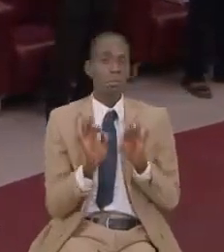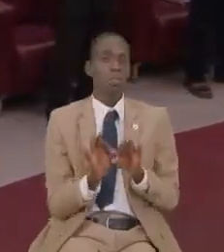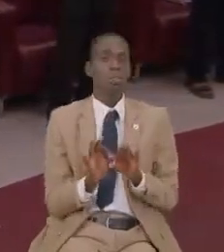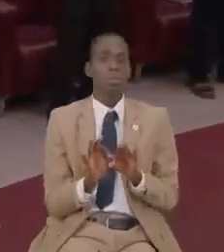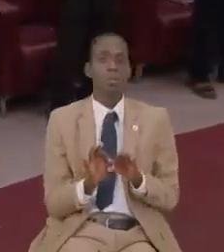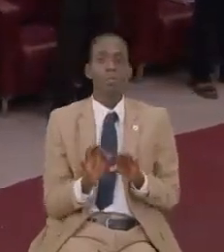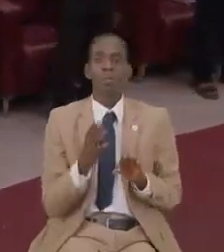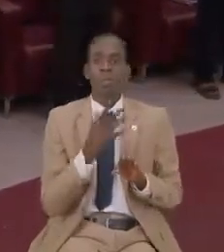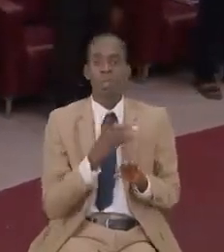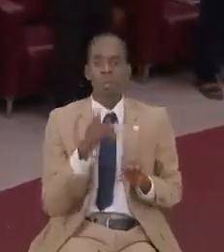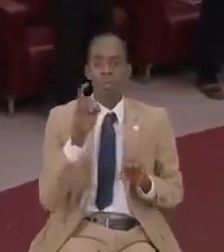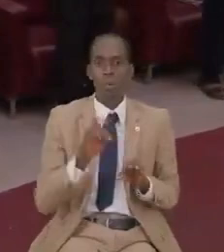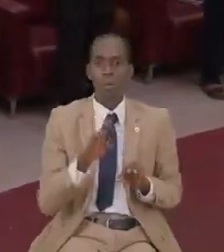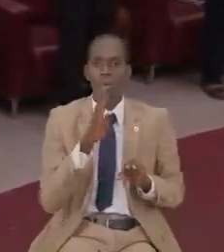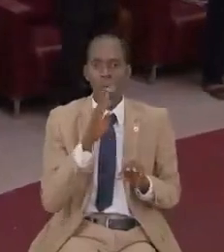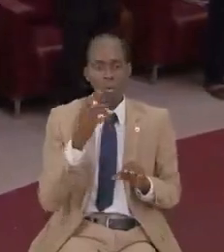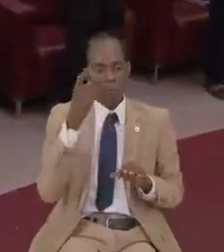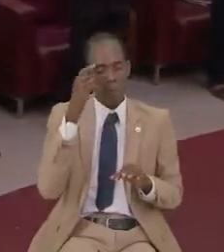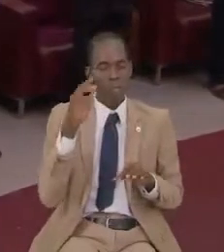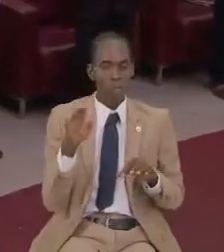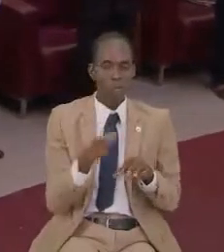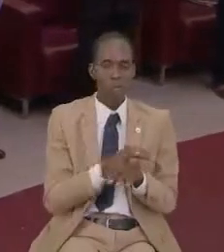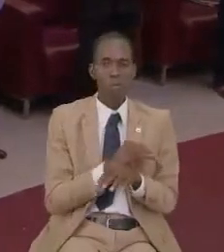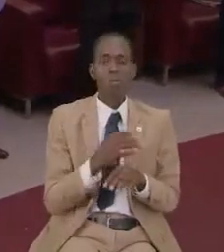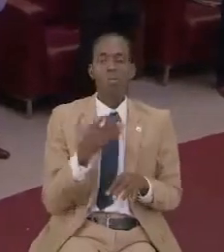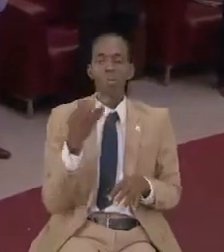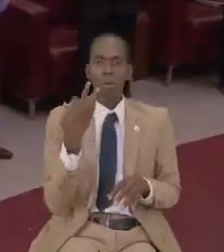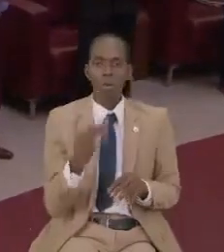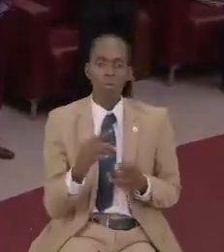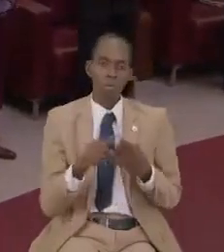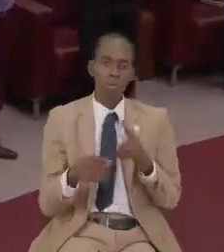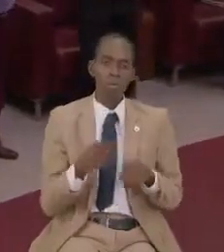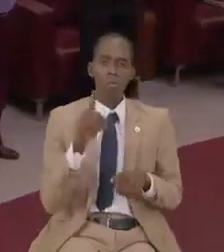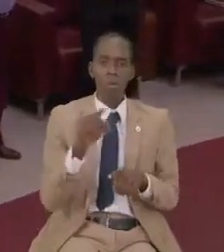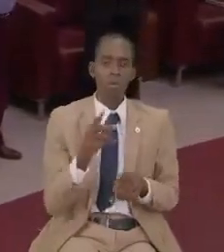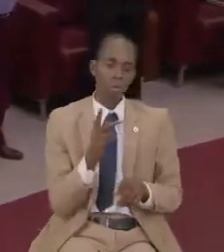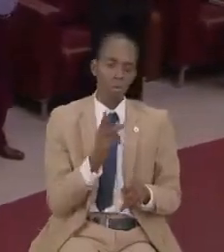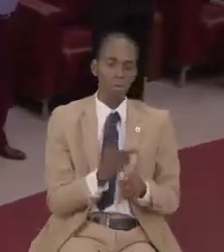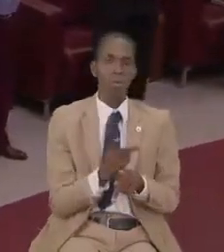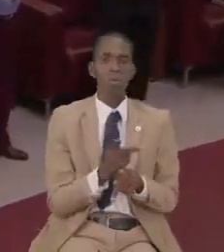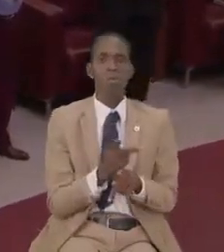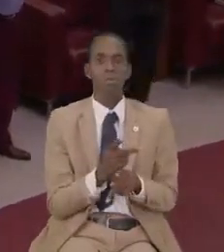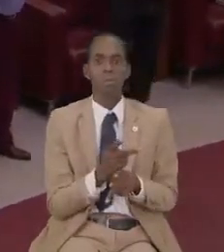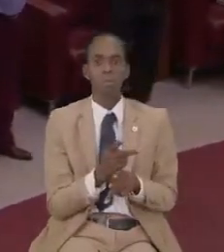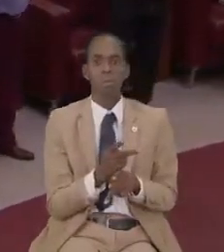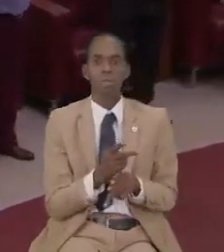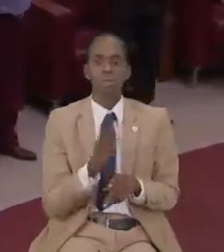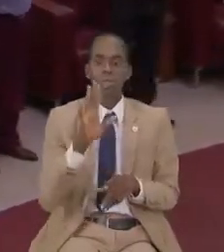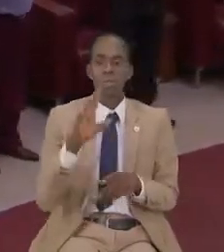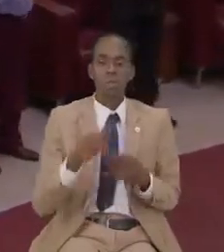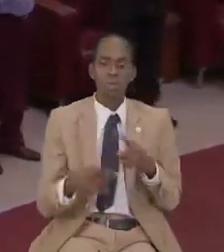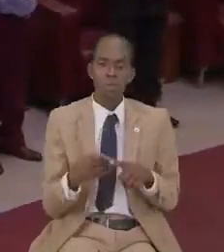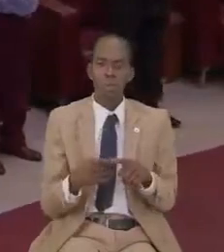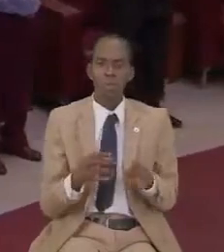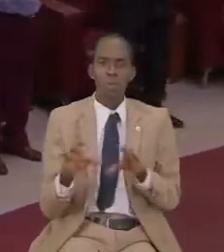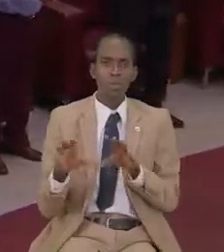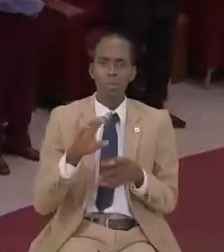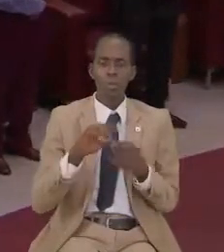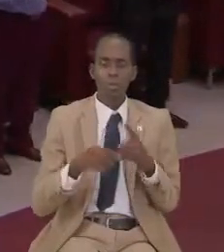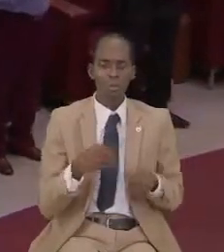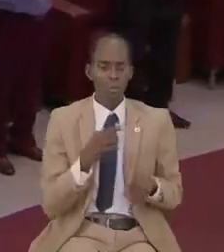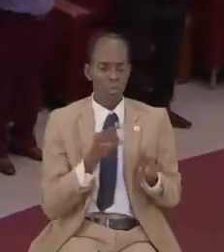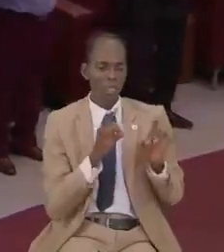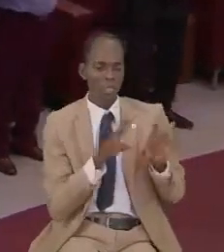are mindful of remaining pure? Your friends, do they hate sin? Because if